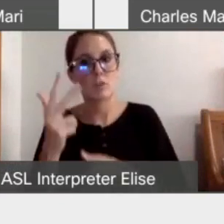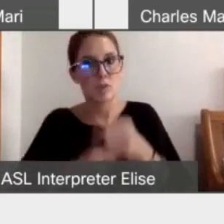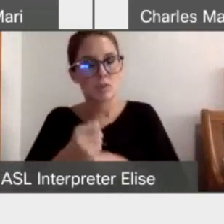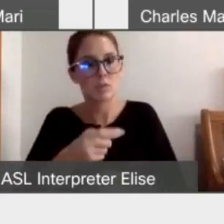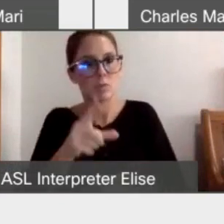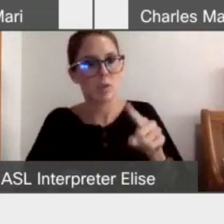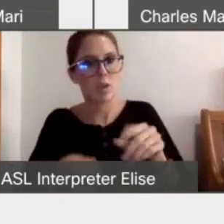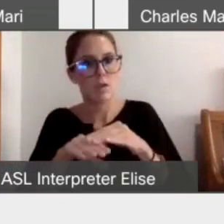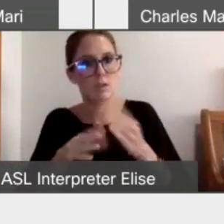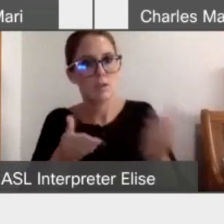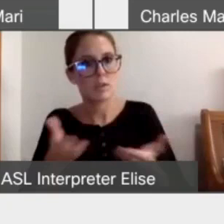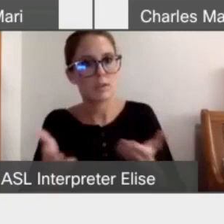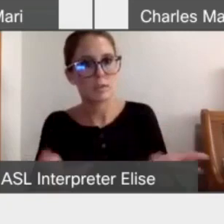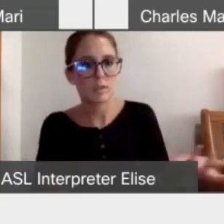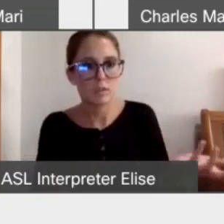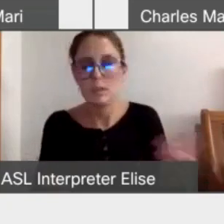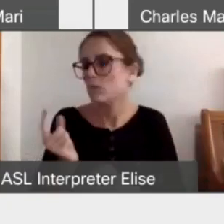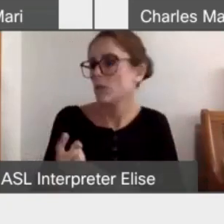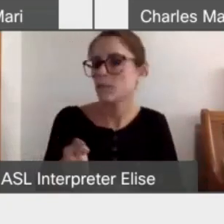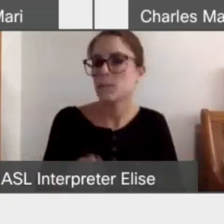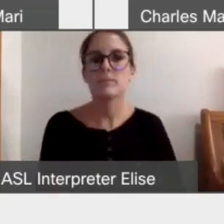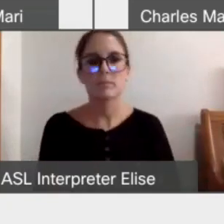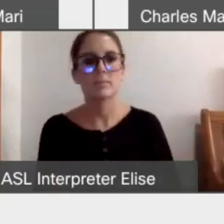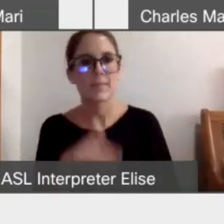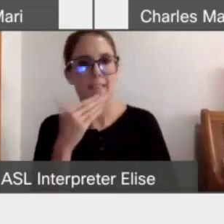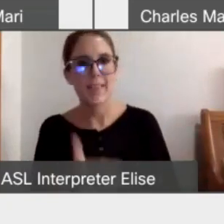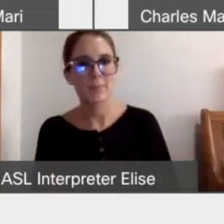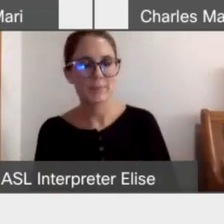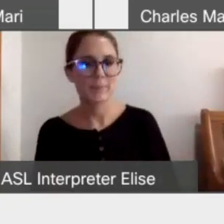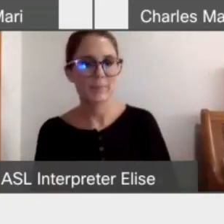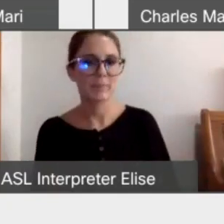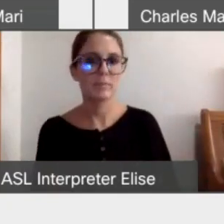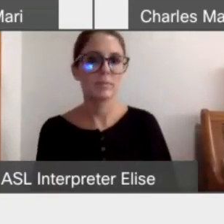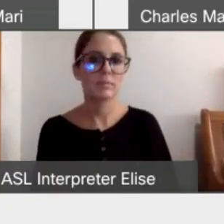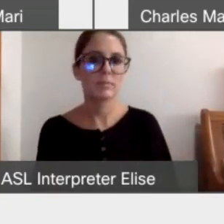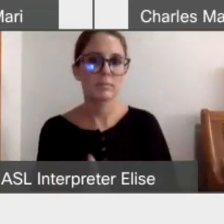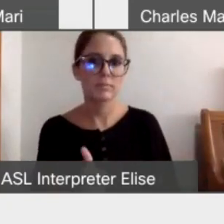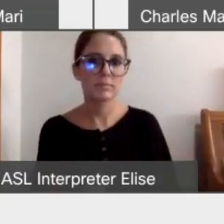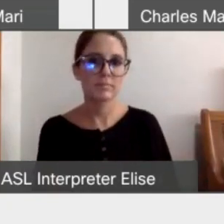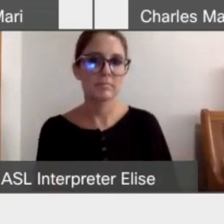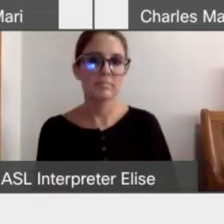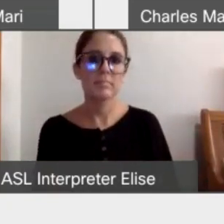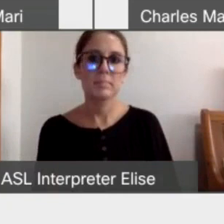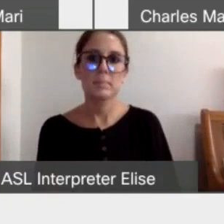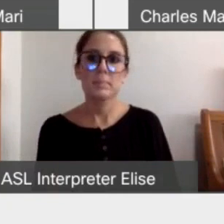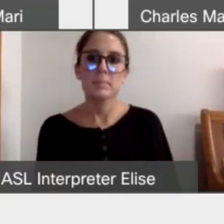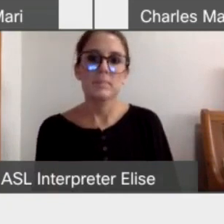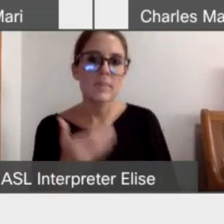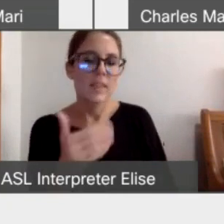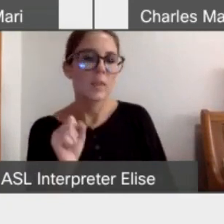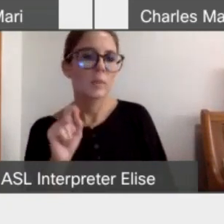to access services. Right. Well, thank you. Thank you. Thank you,